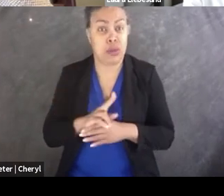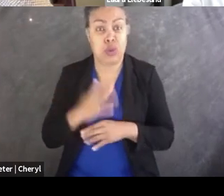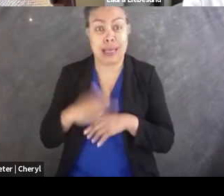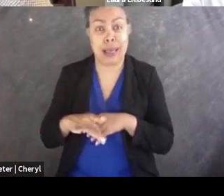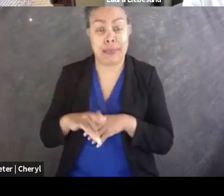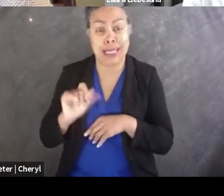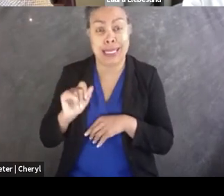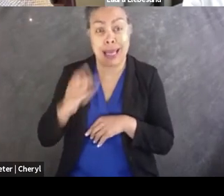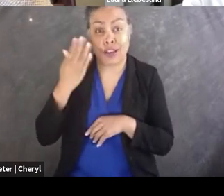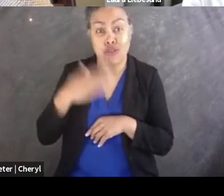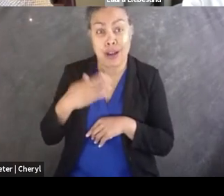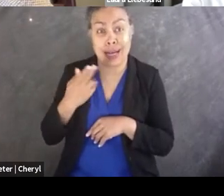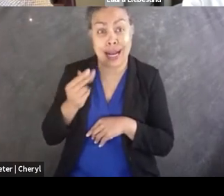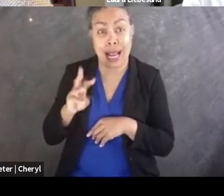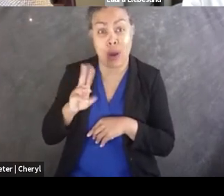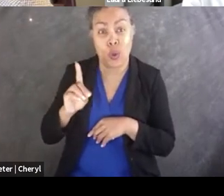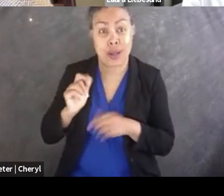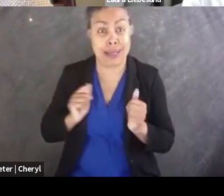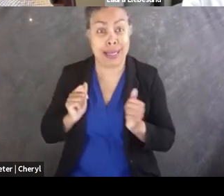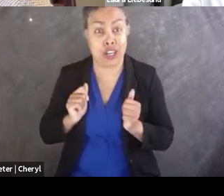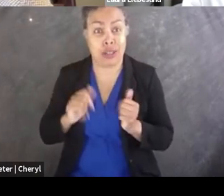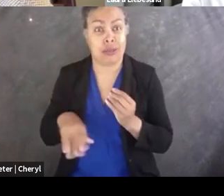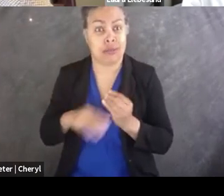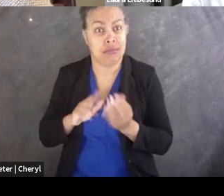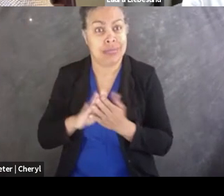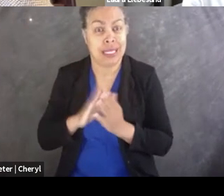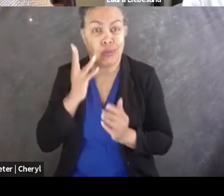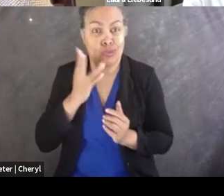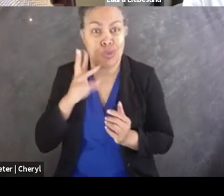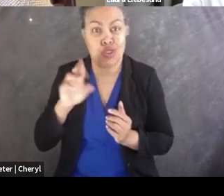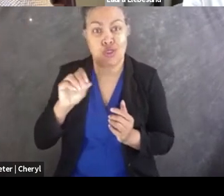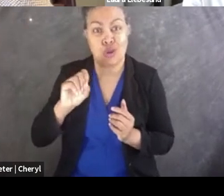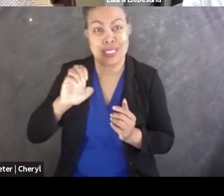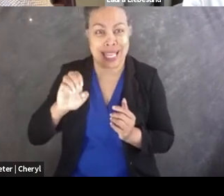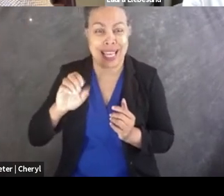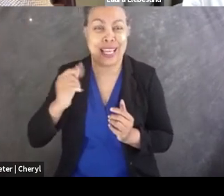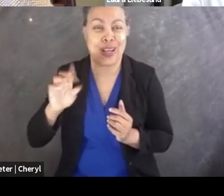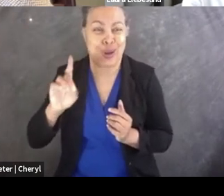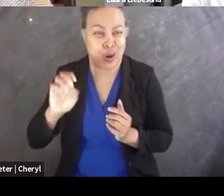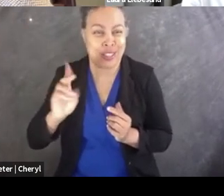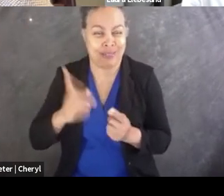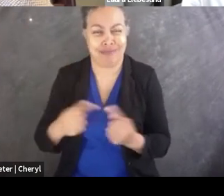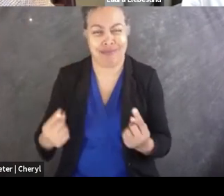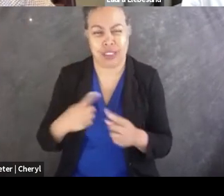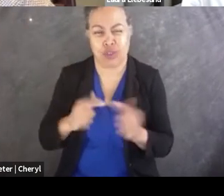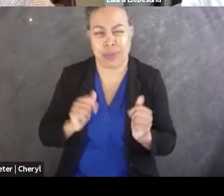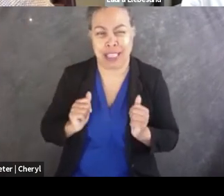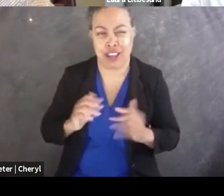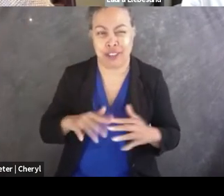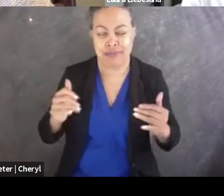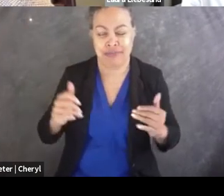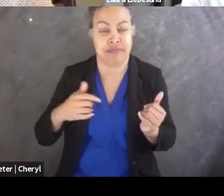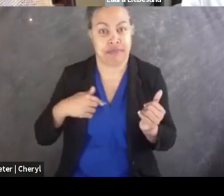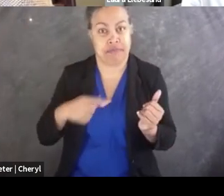and most recently turned it into a rosé garden for the summer. So you know, where there's a will, there's a way. And many